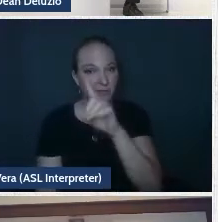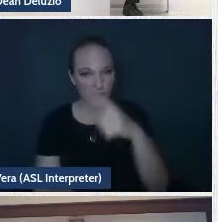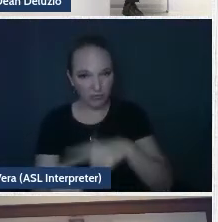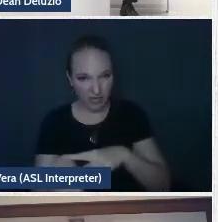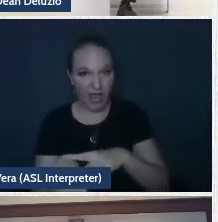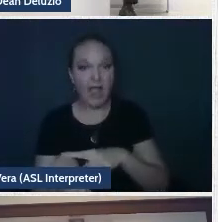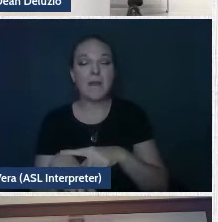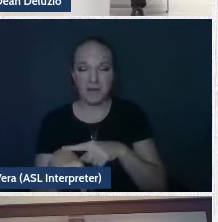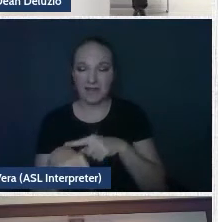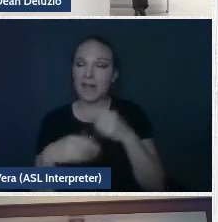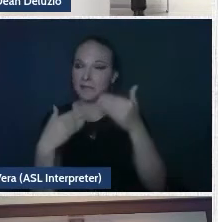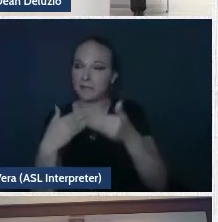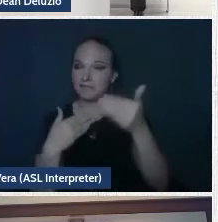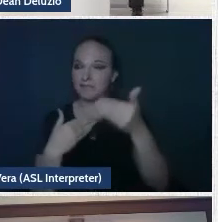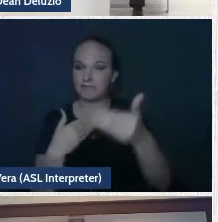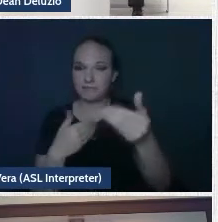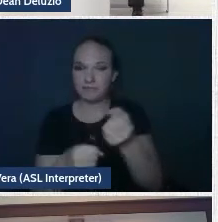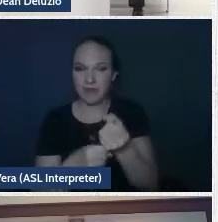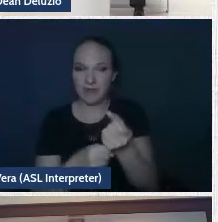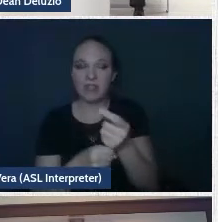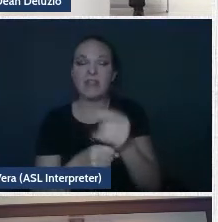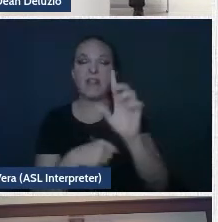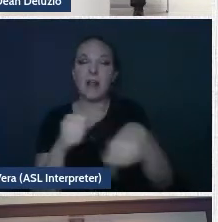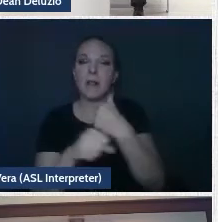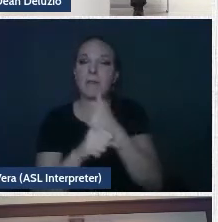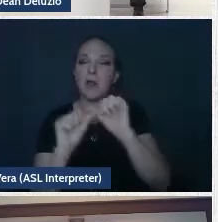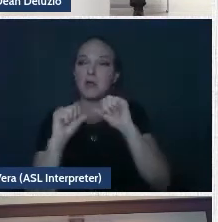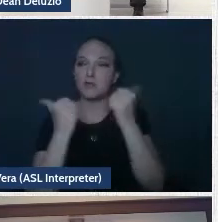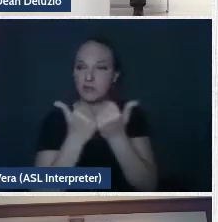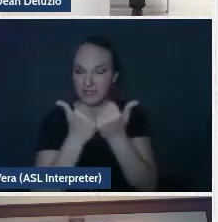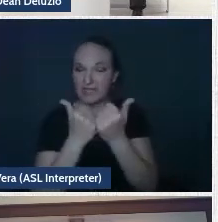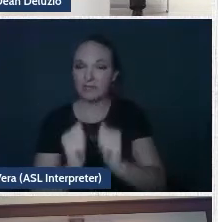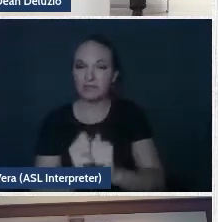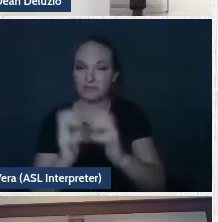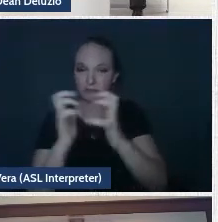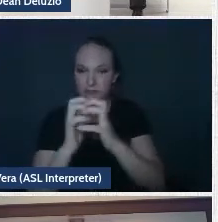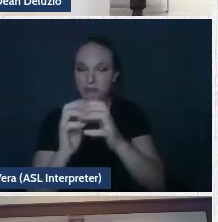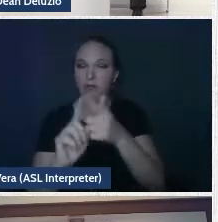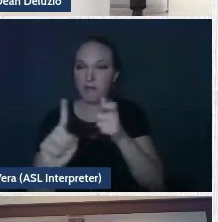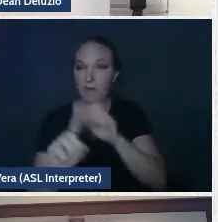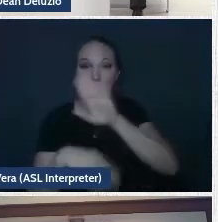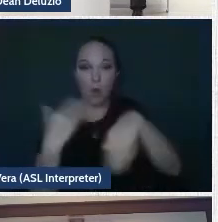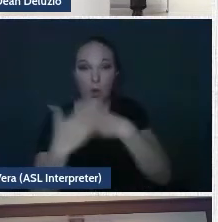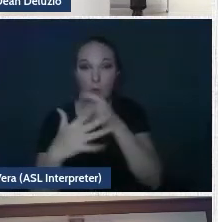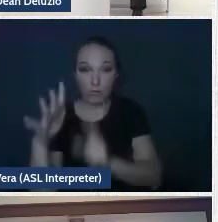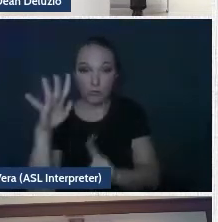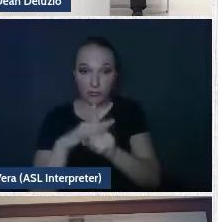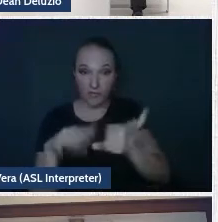then and was formed by a unanimous vote by those graduates who attended.